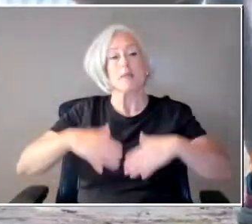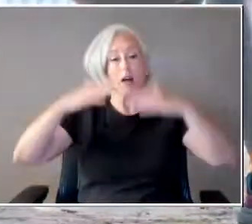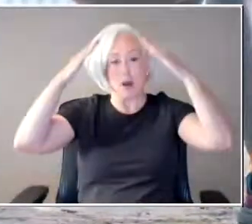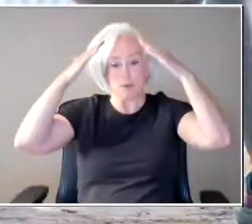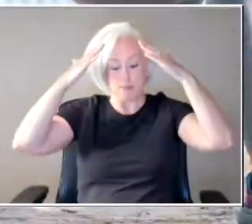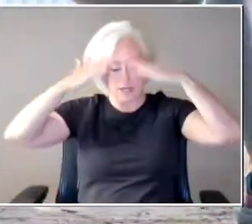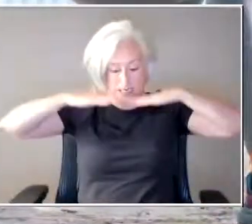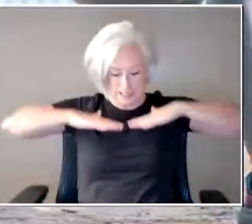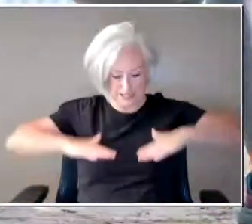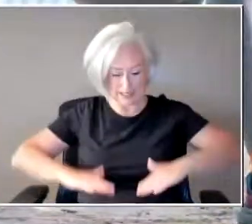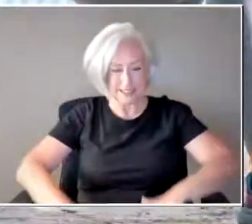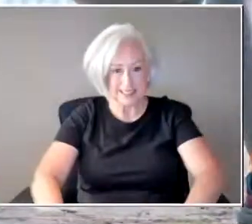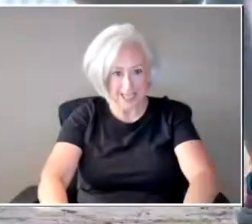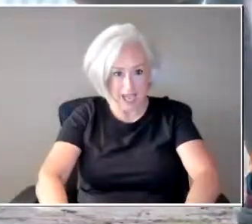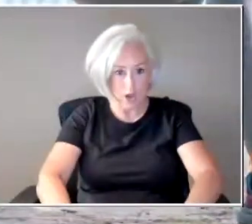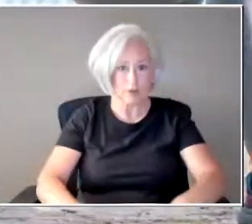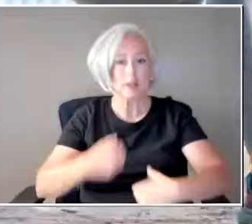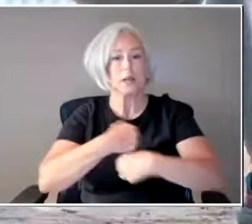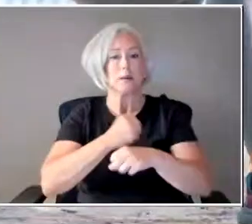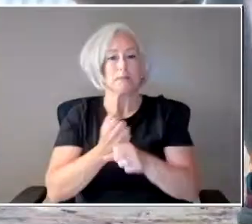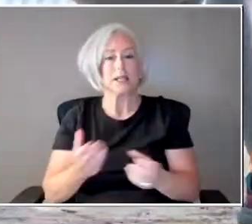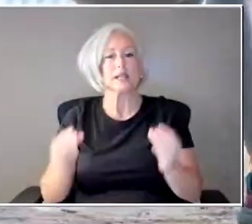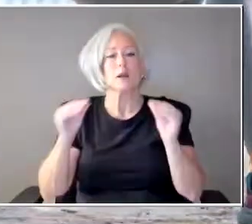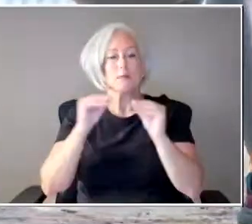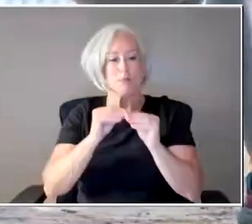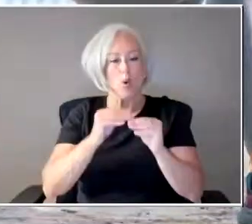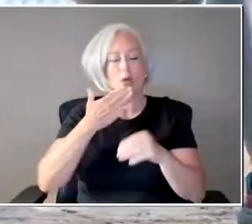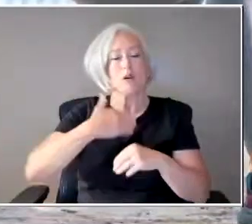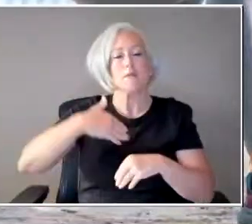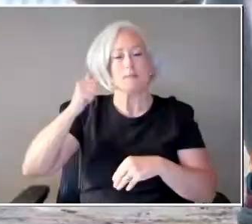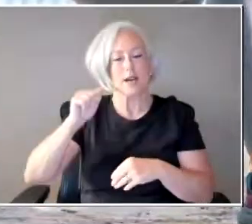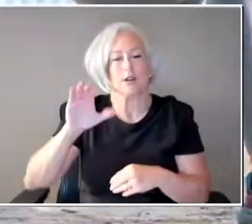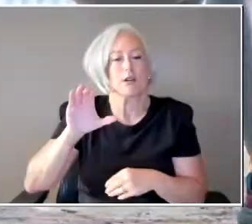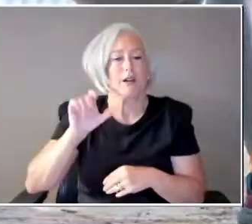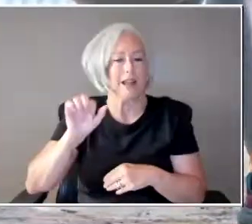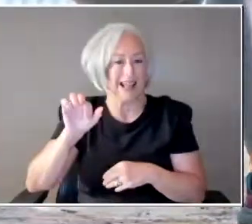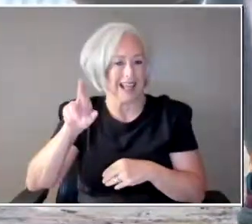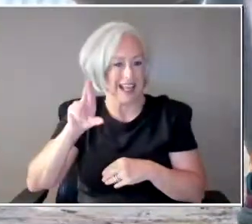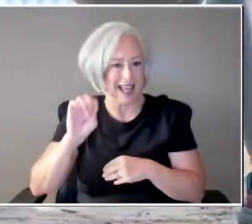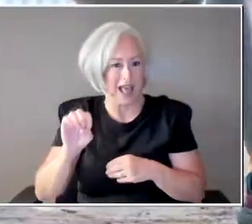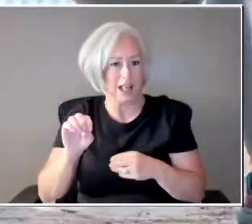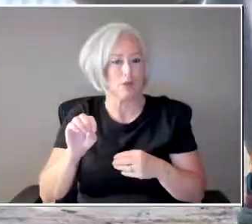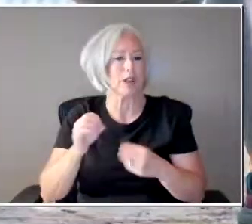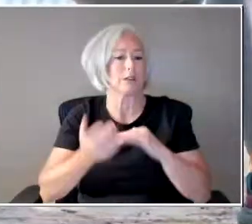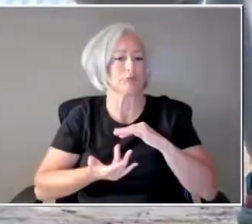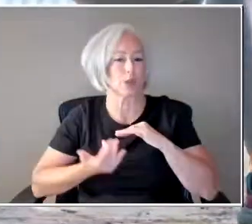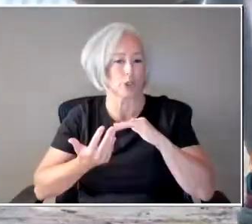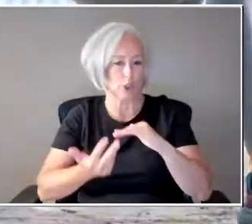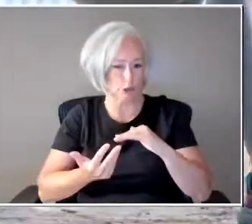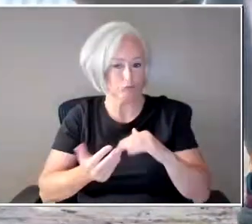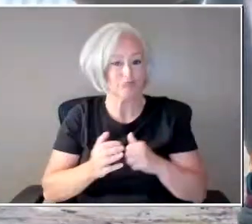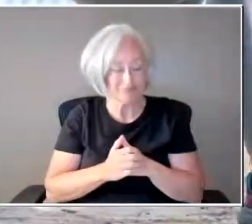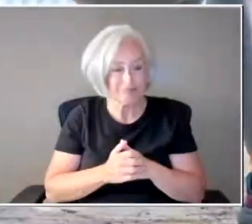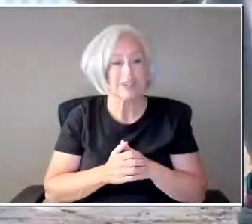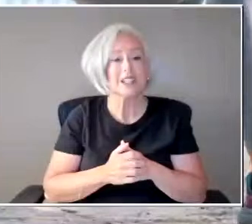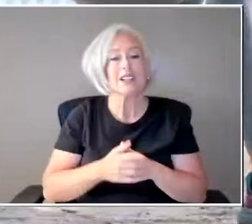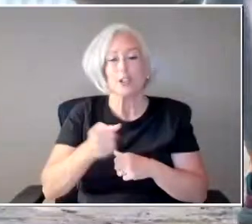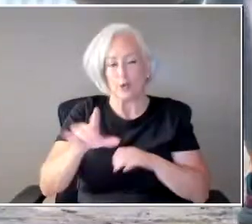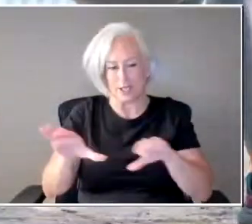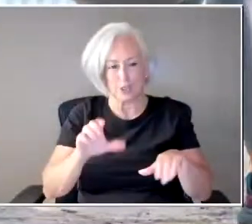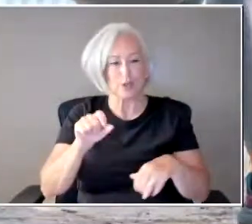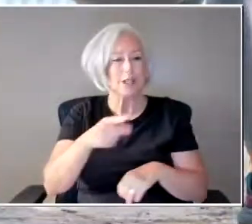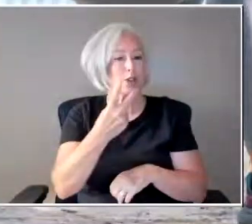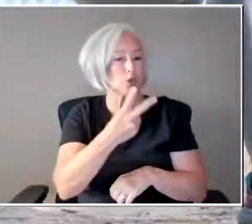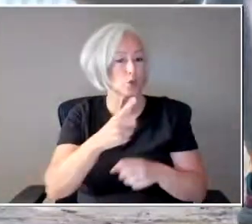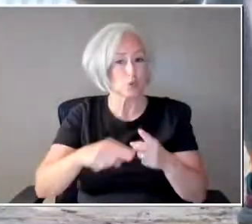So you are going to get a better calorie burn as well, without having to do cardio. So this is a great place to start 2 to 3 times a week doing a total body workout.